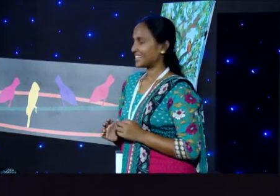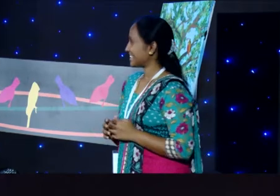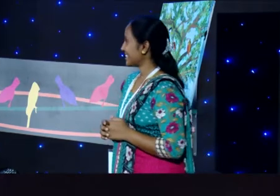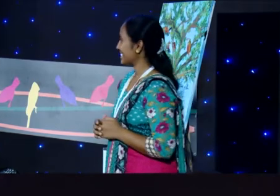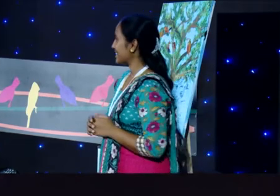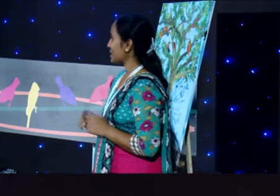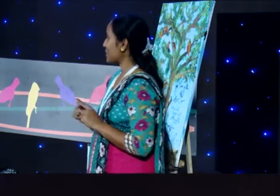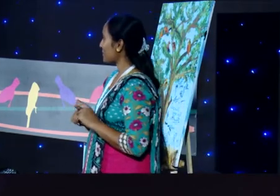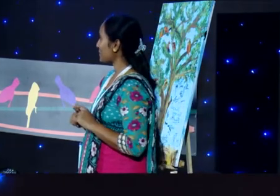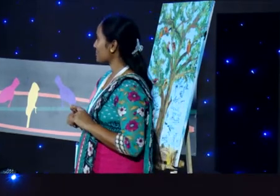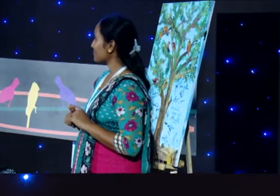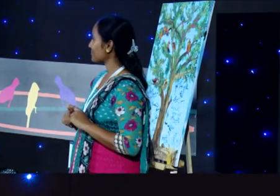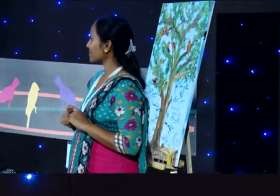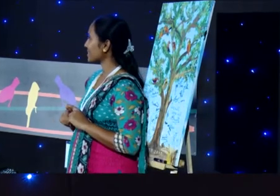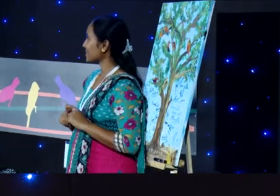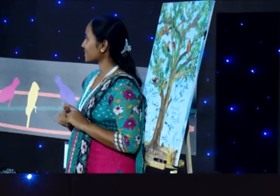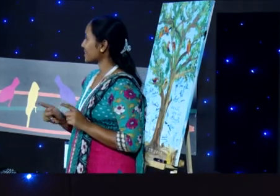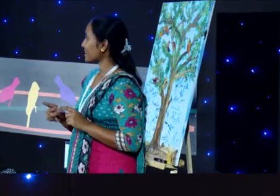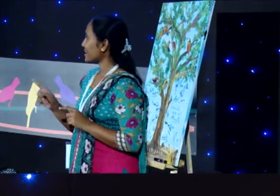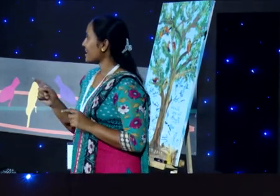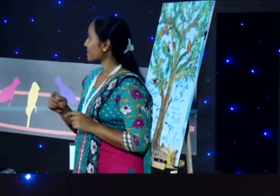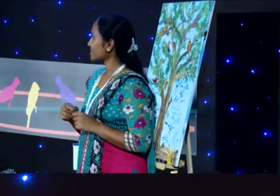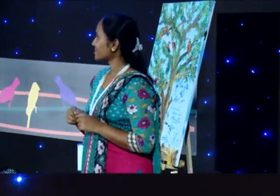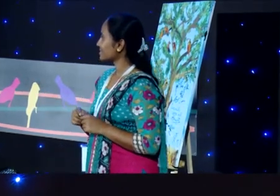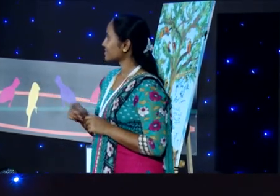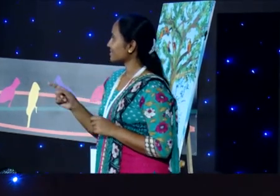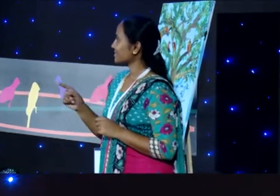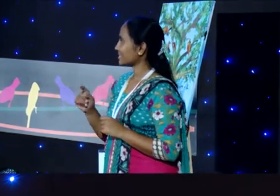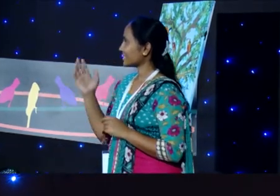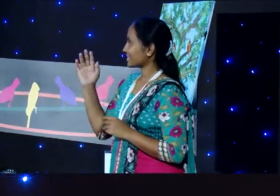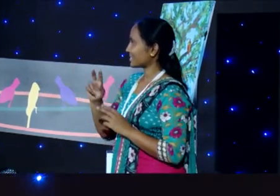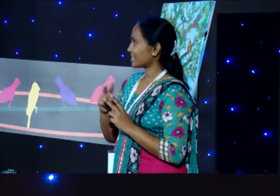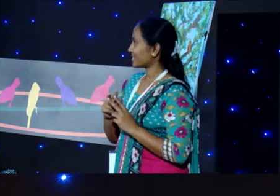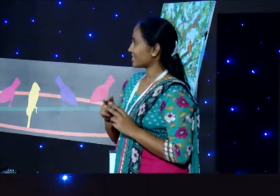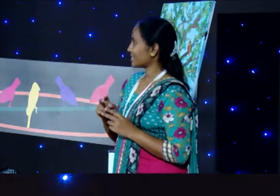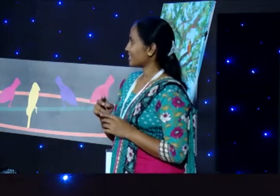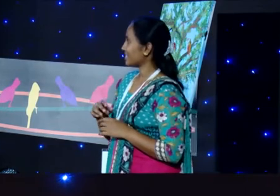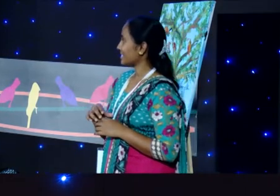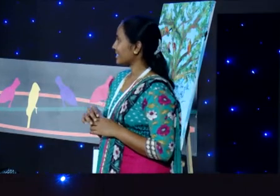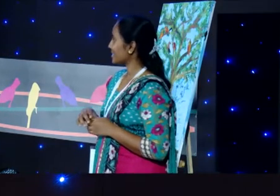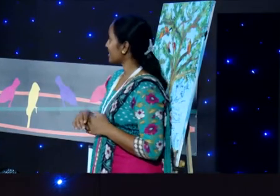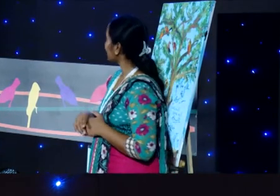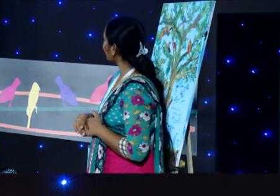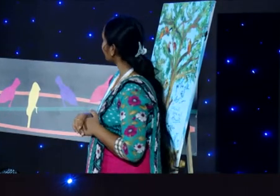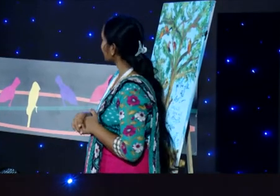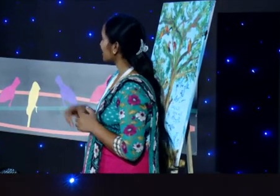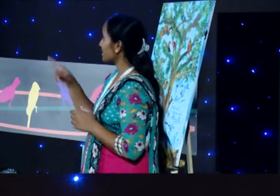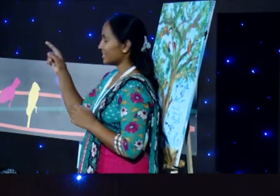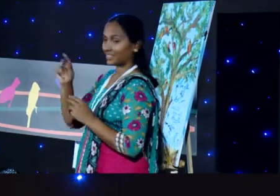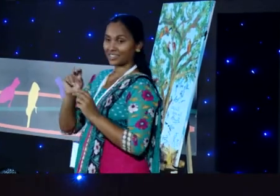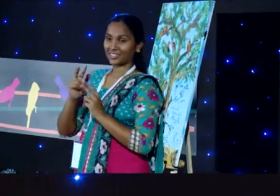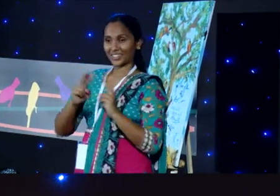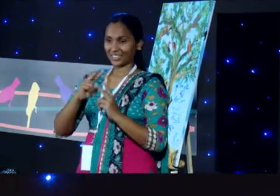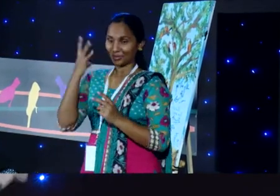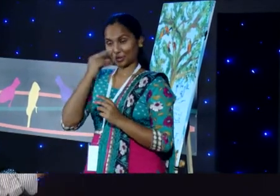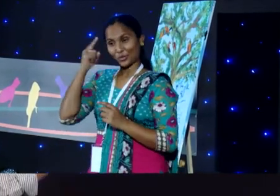But I haven't thought about how will I bring this to the market. So it was an ugly prototype back then. Like, beautiful for me, but it had wires hanging out,